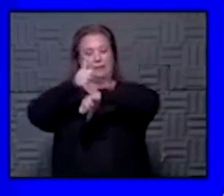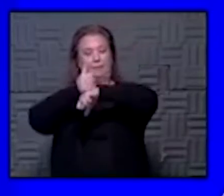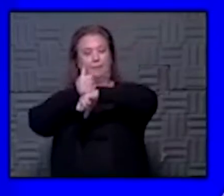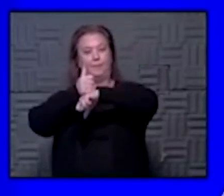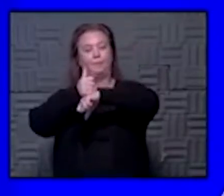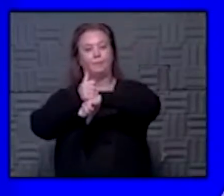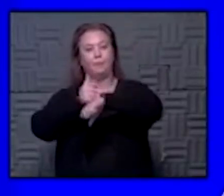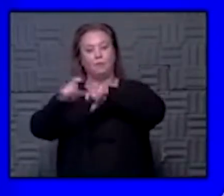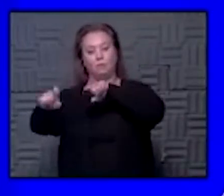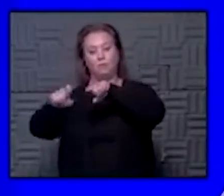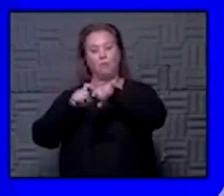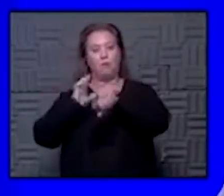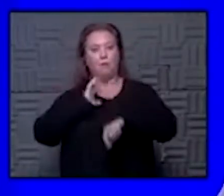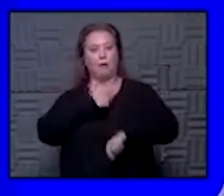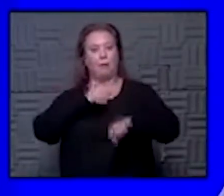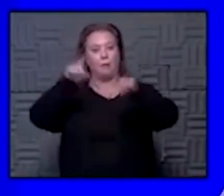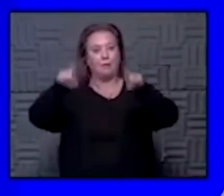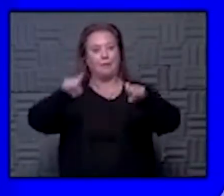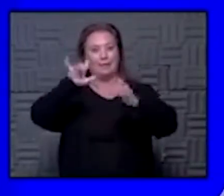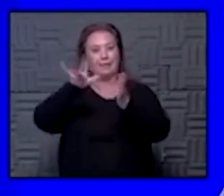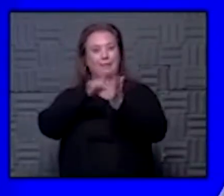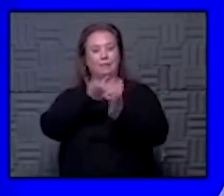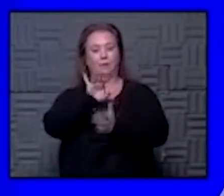our testing center,